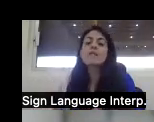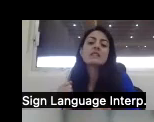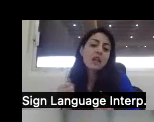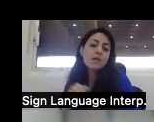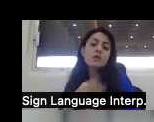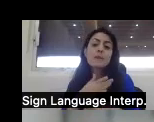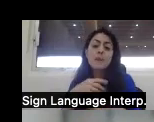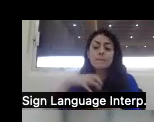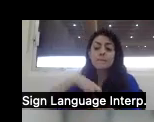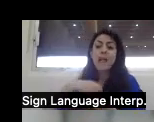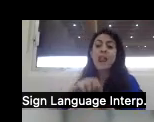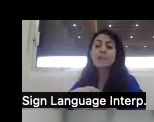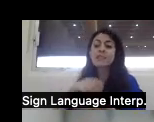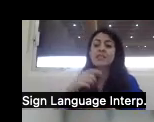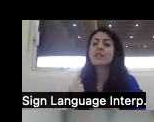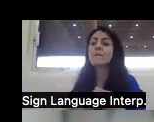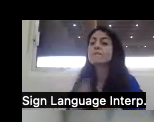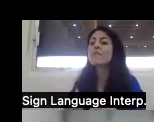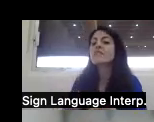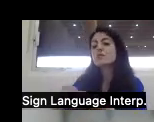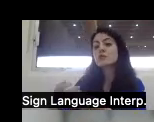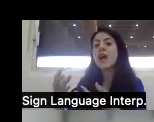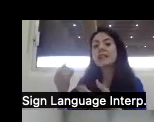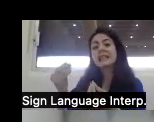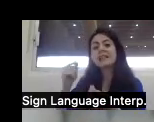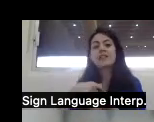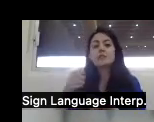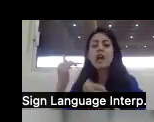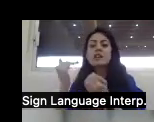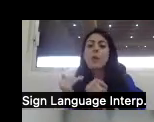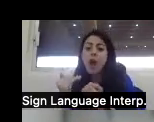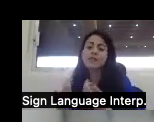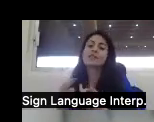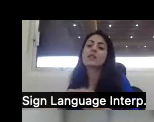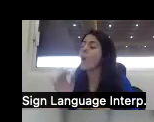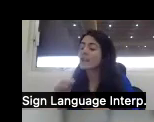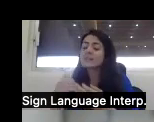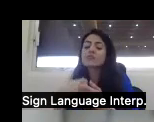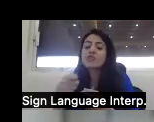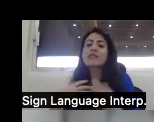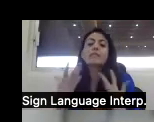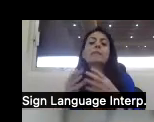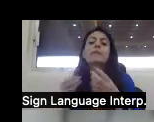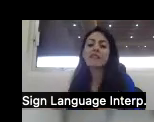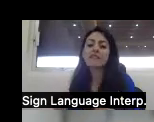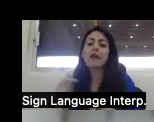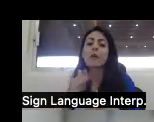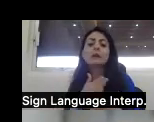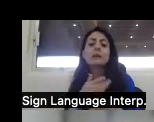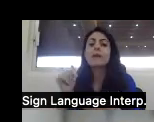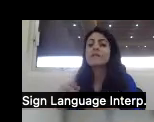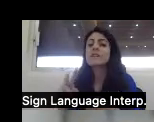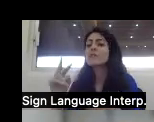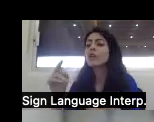be limited, particularly amongst the most marginalized groups, and the administrative processes for identification